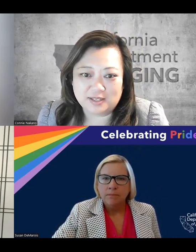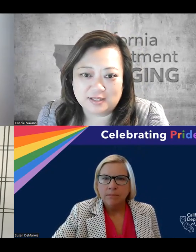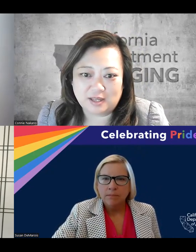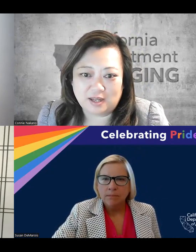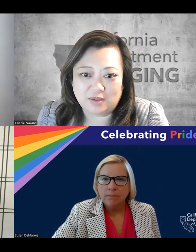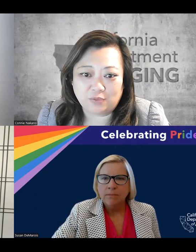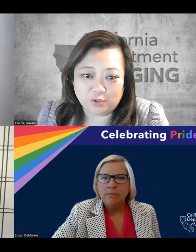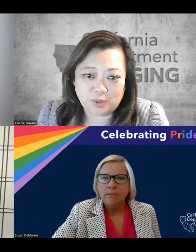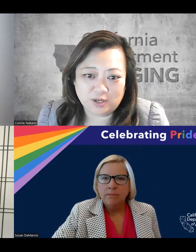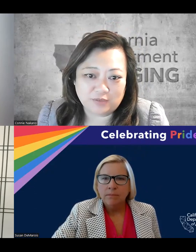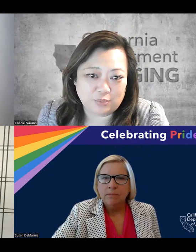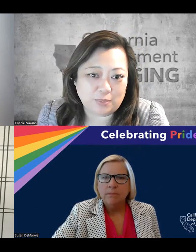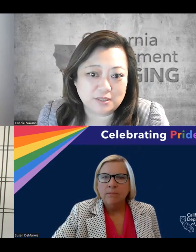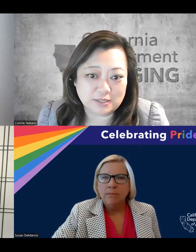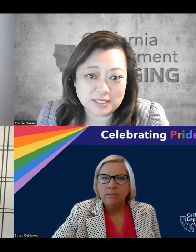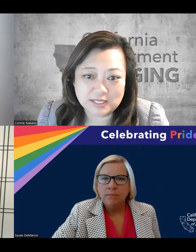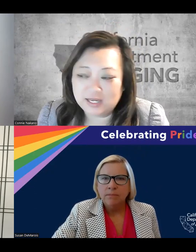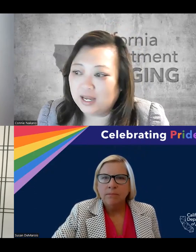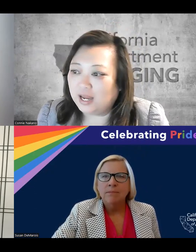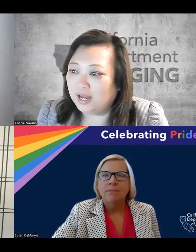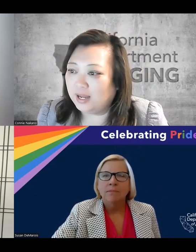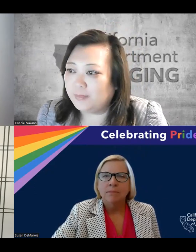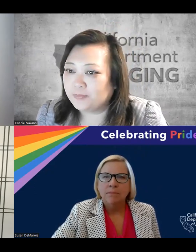today is the first part of a 3-part series.